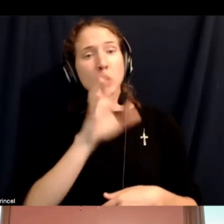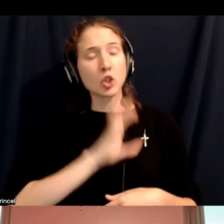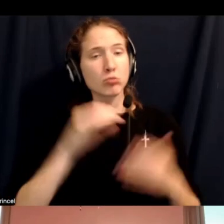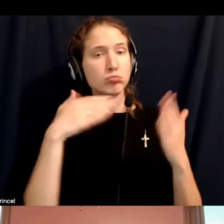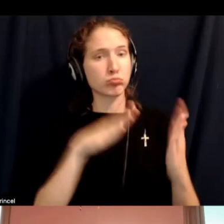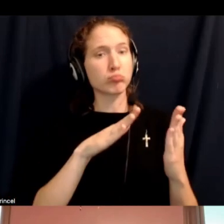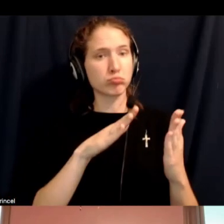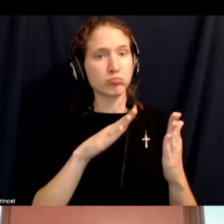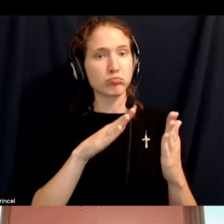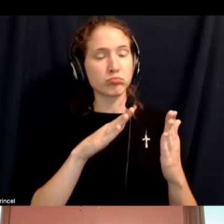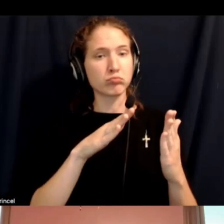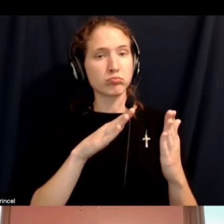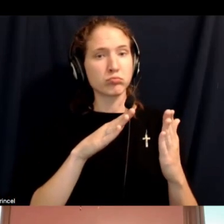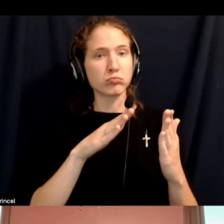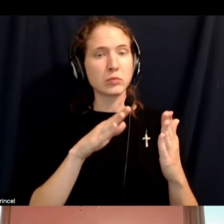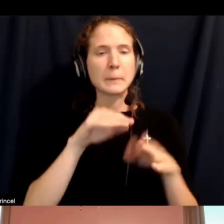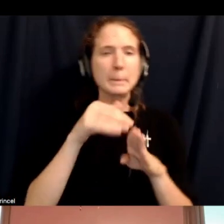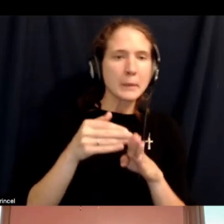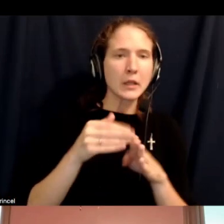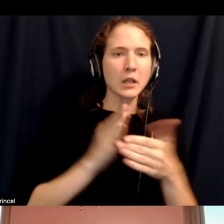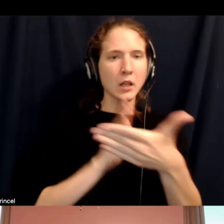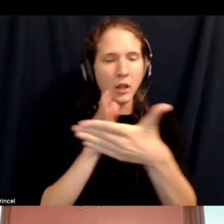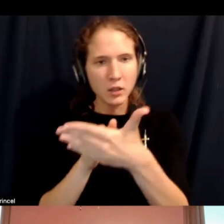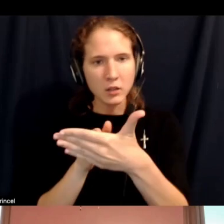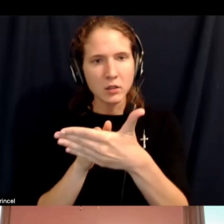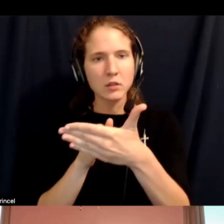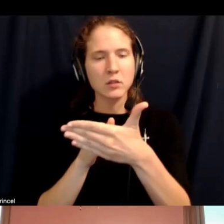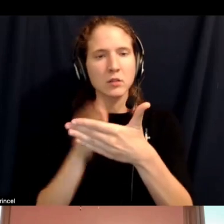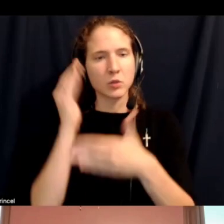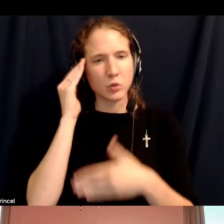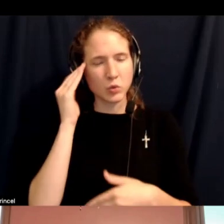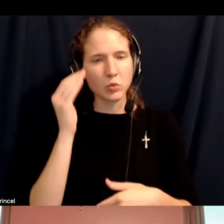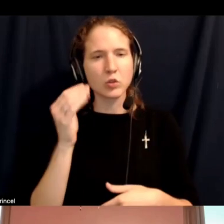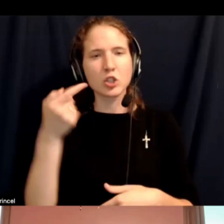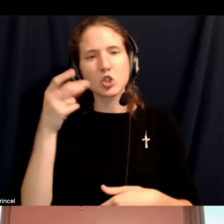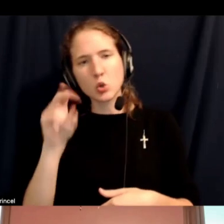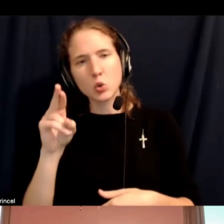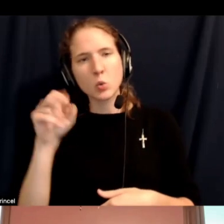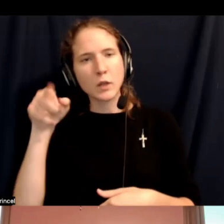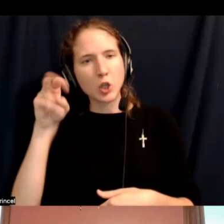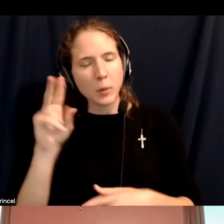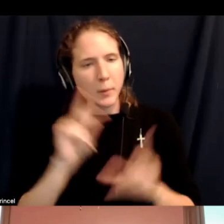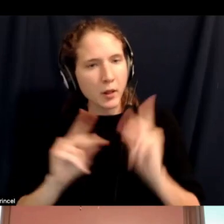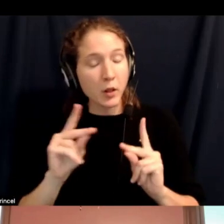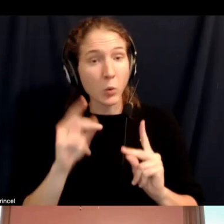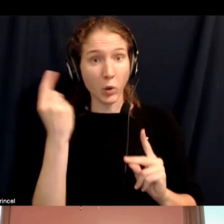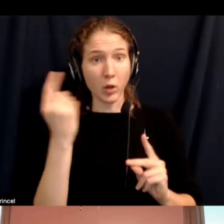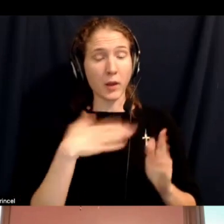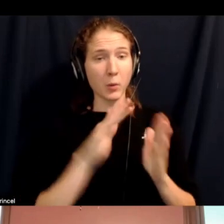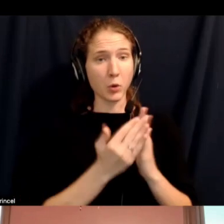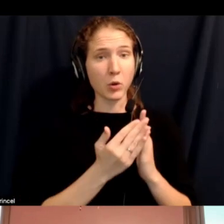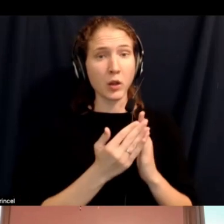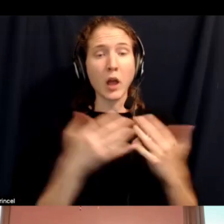against bias against genderqueer people, or in one of my books,